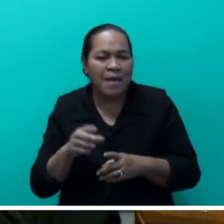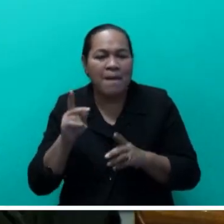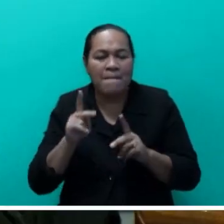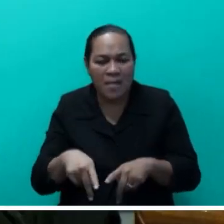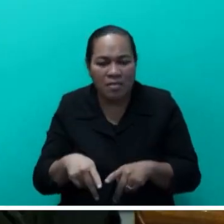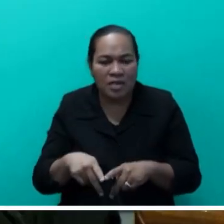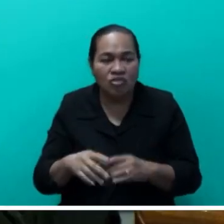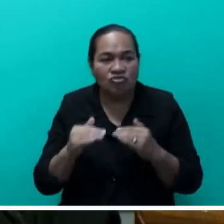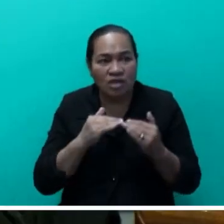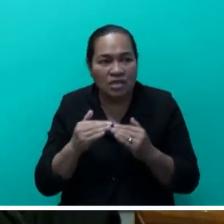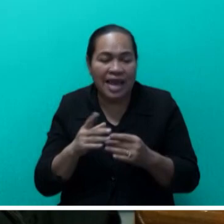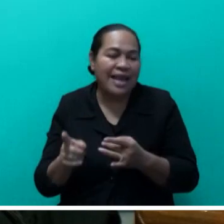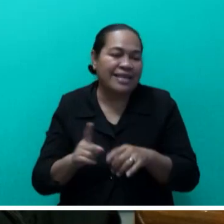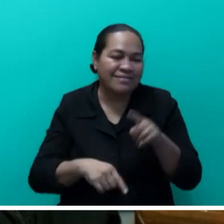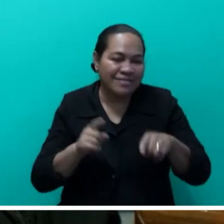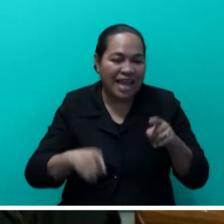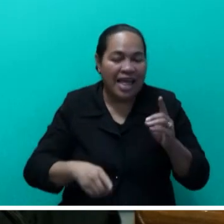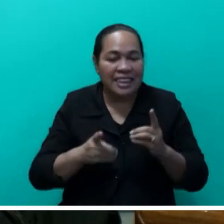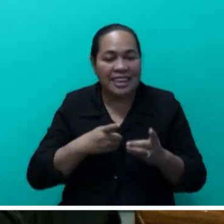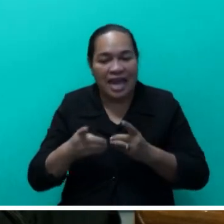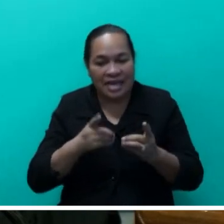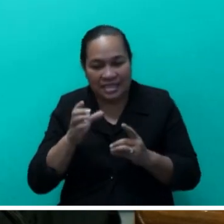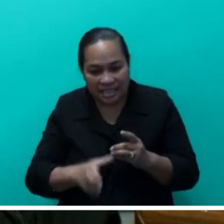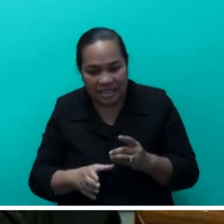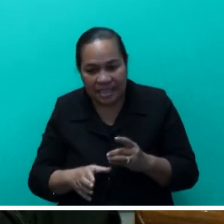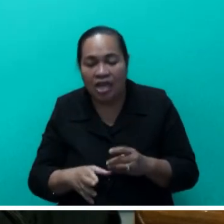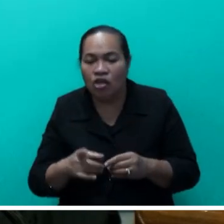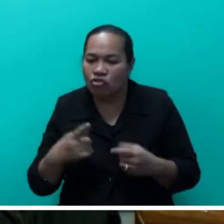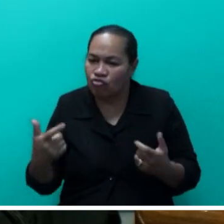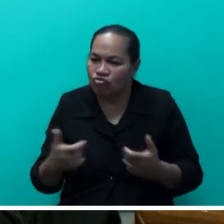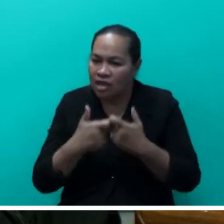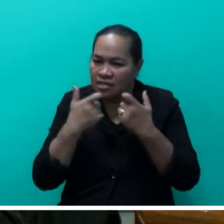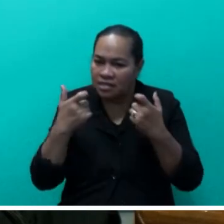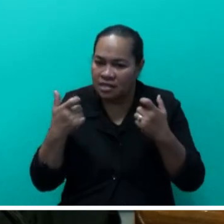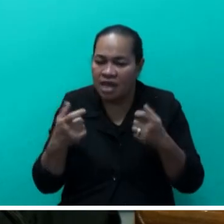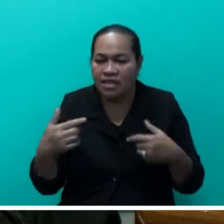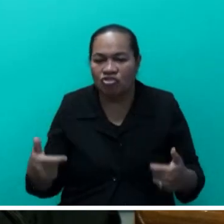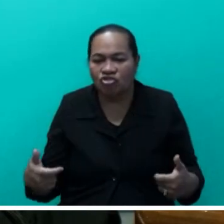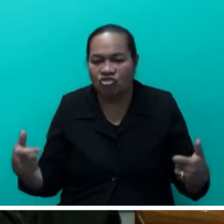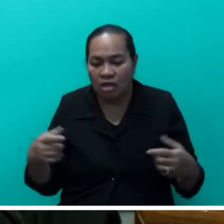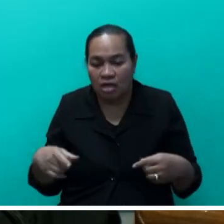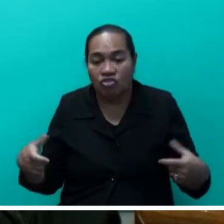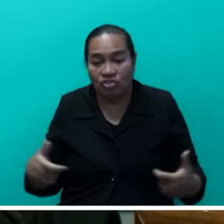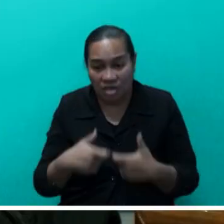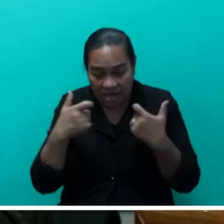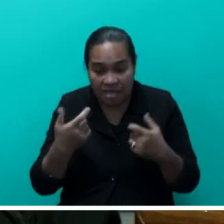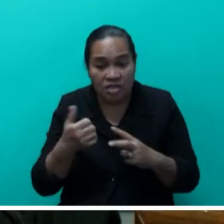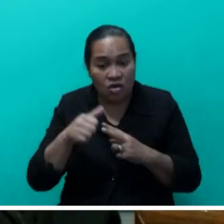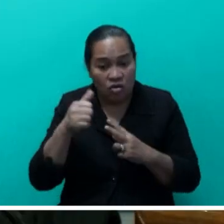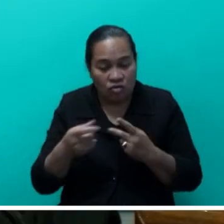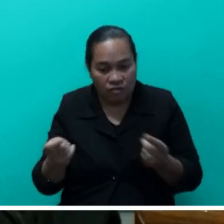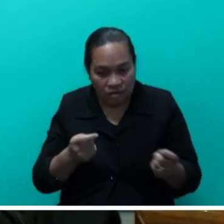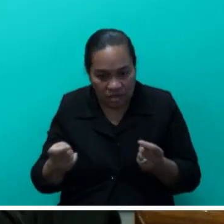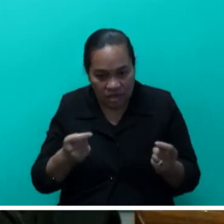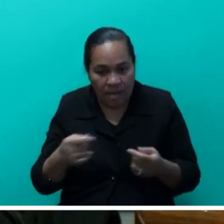Services, and all heads of registries to address challenges and discuss necessary improvements to facilitate public service delivery